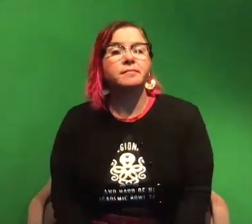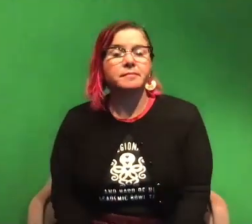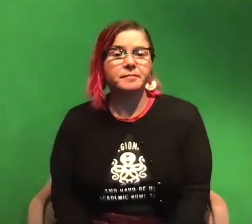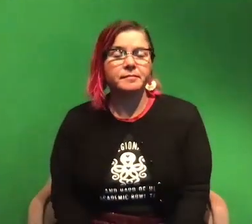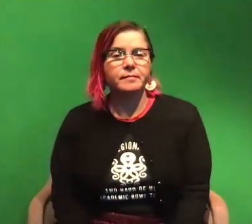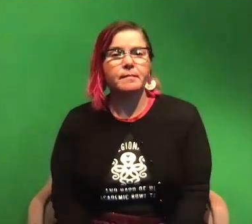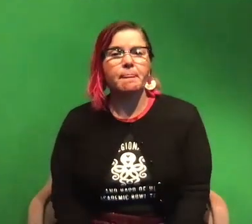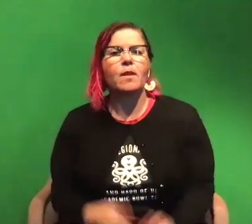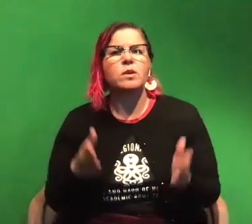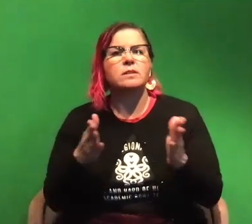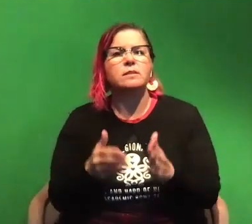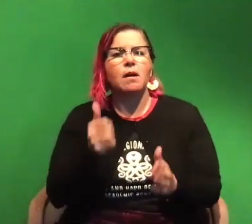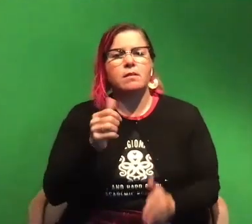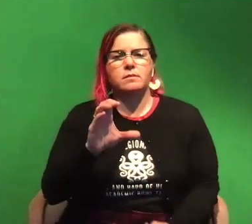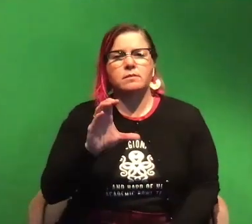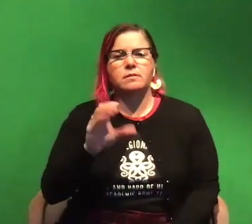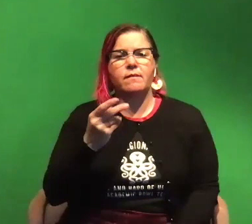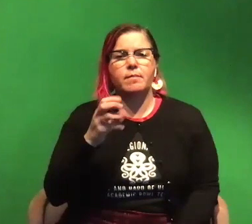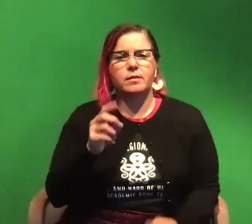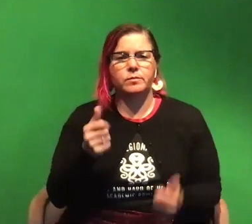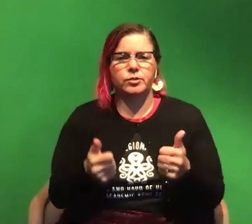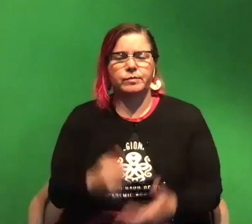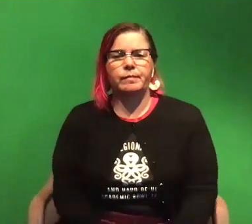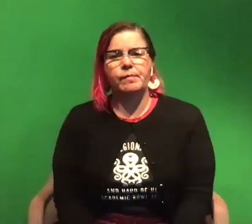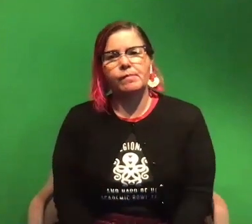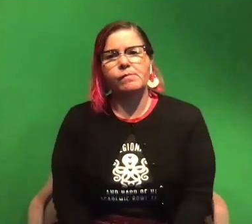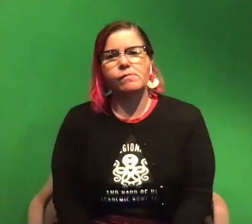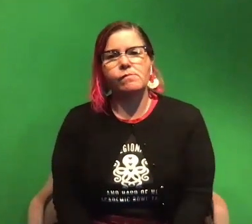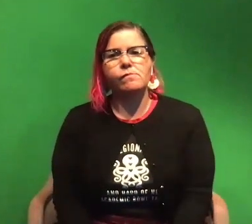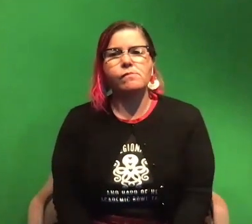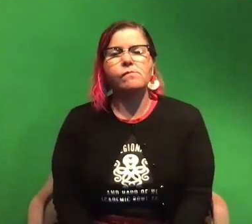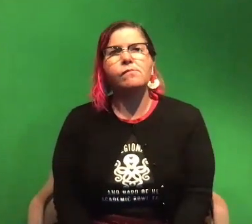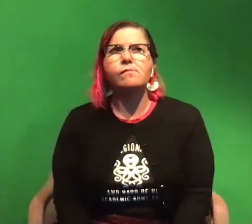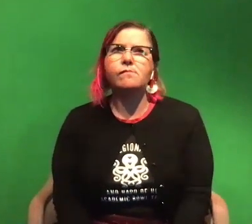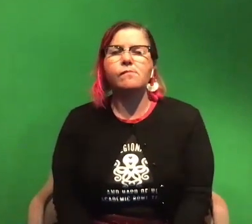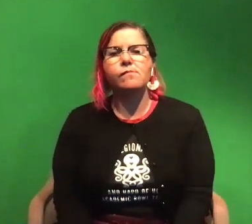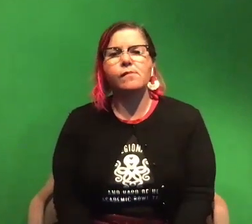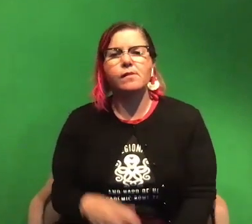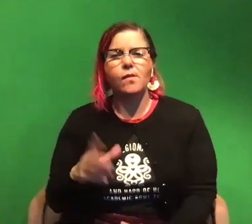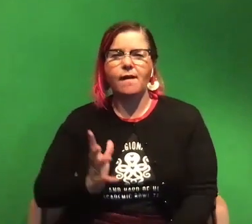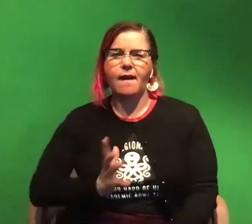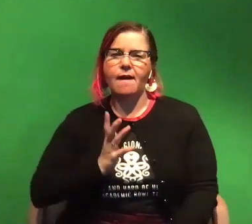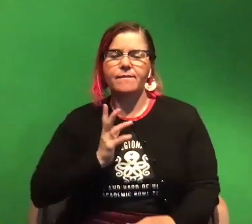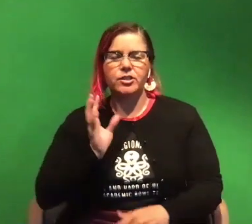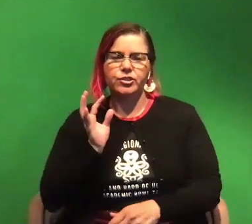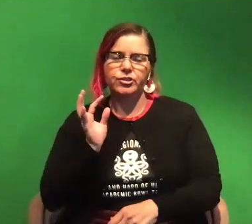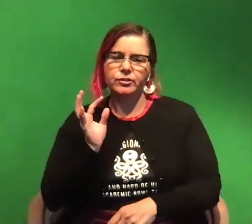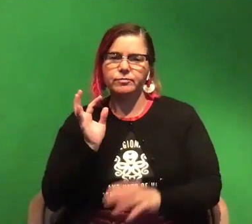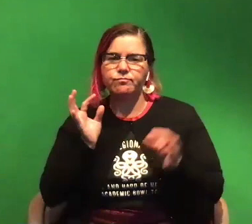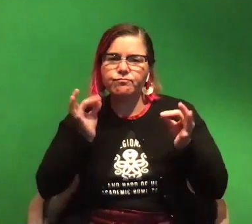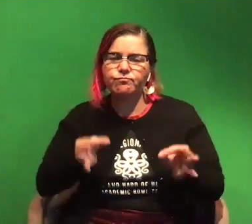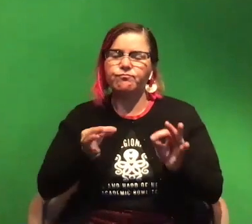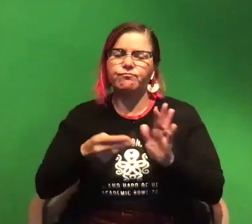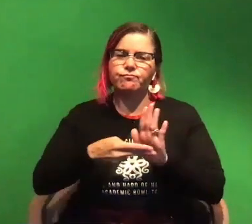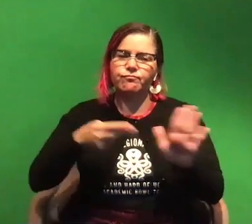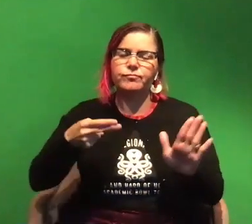What's the smallest cephalopod? You know, I'm not sure if there's an official consensus on this, but there's a